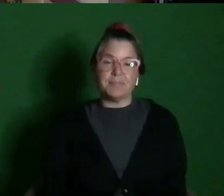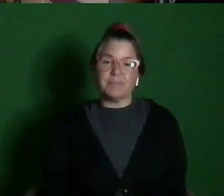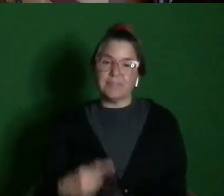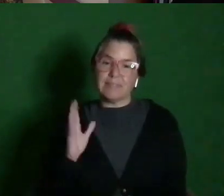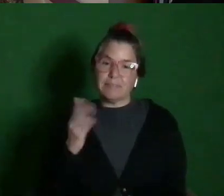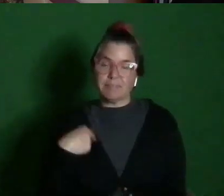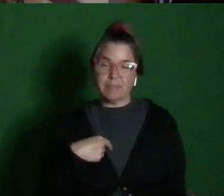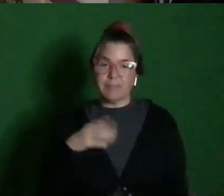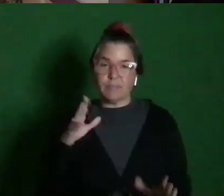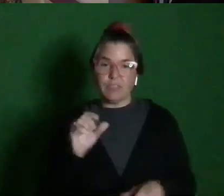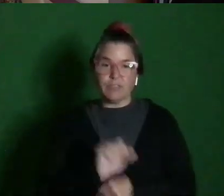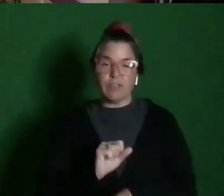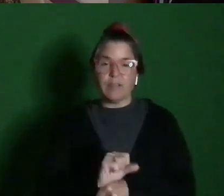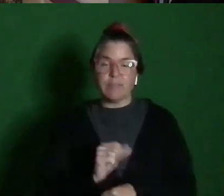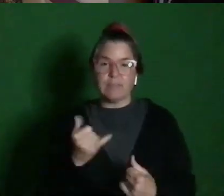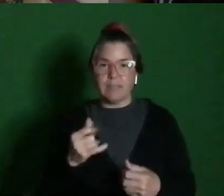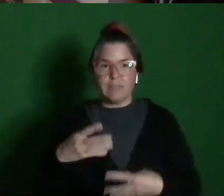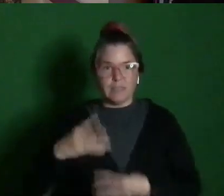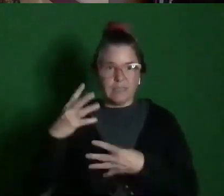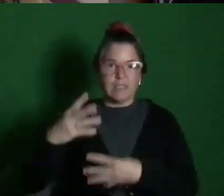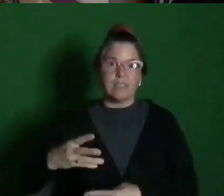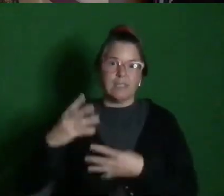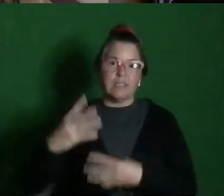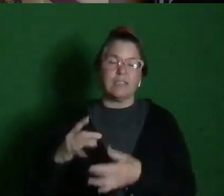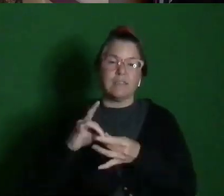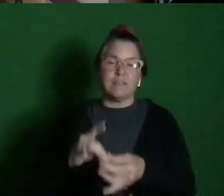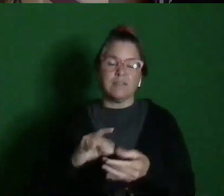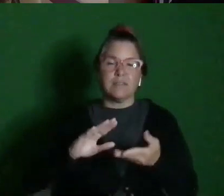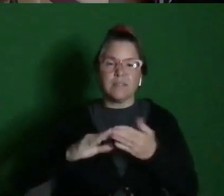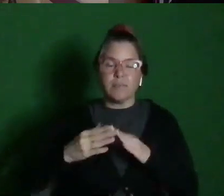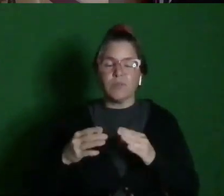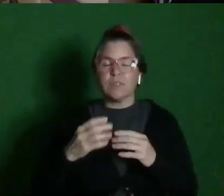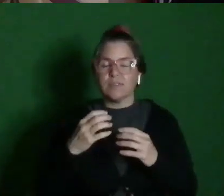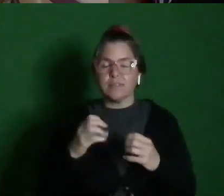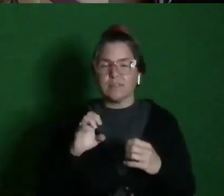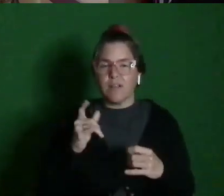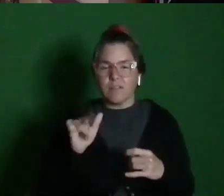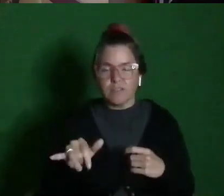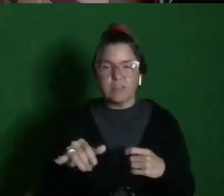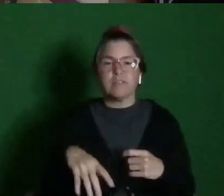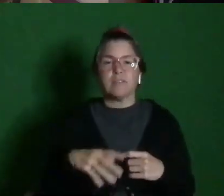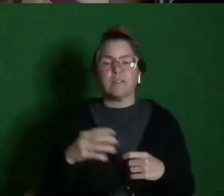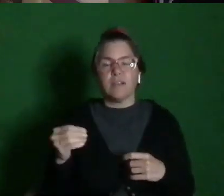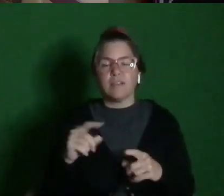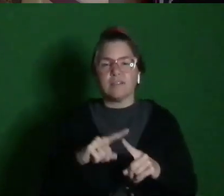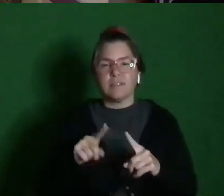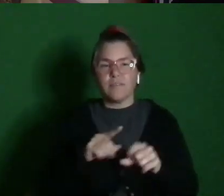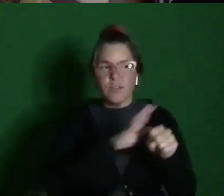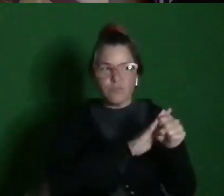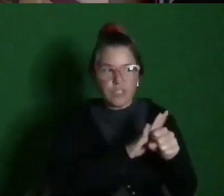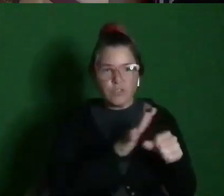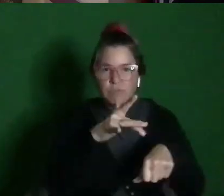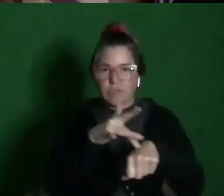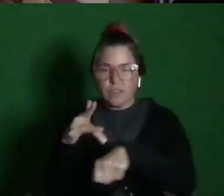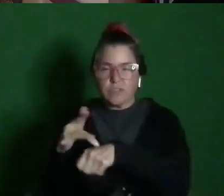and we still have, I mean, a bunch of questions just about community ecology and different regions you've been to.